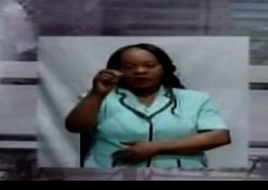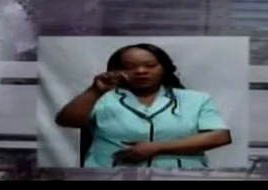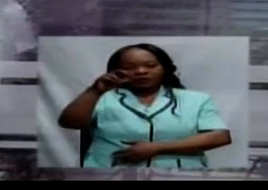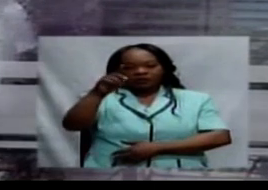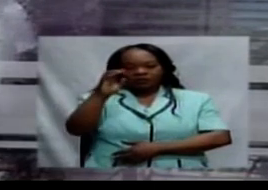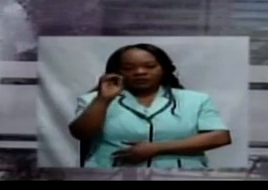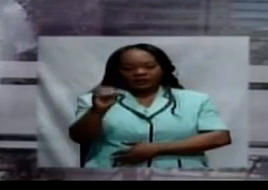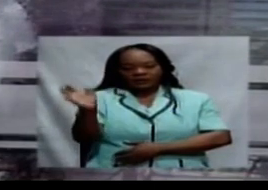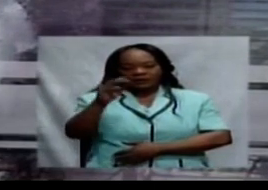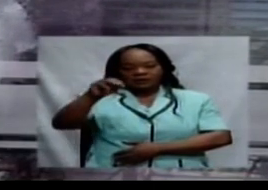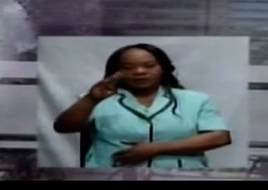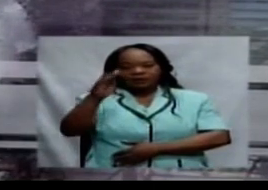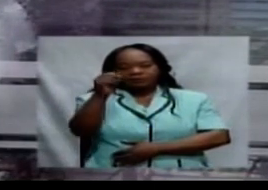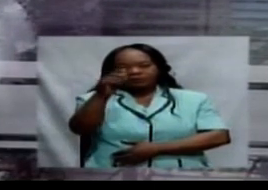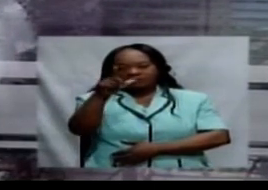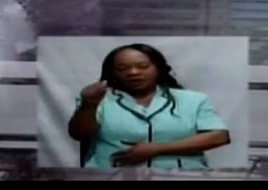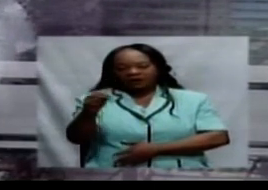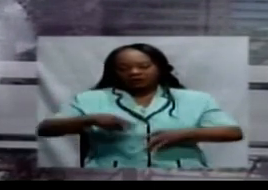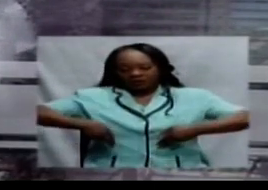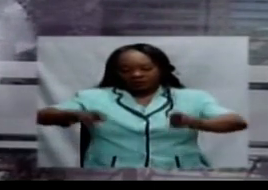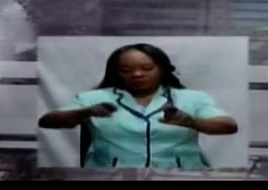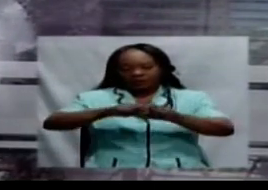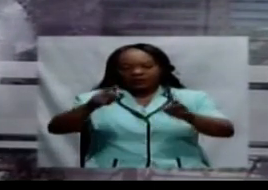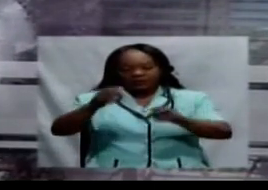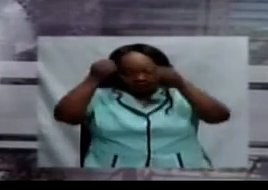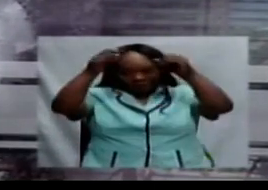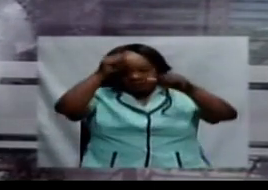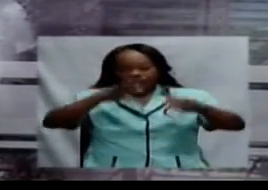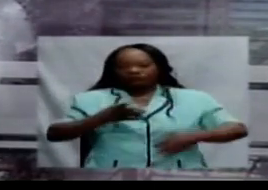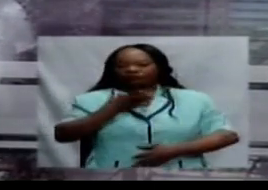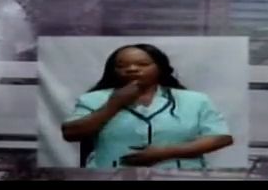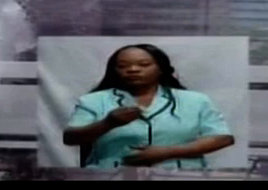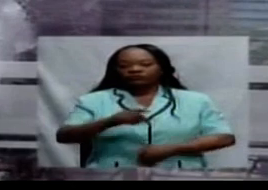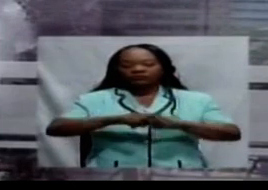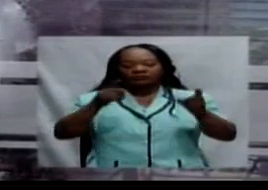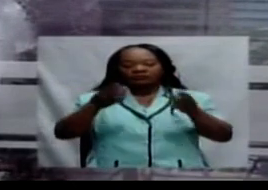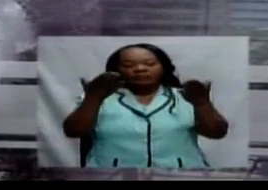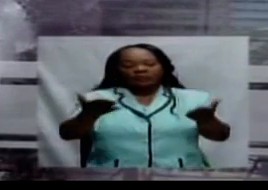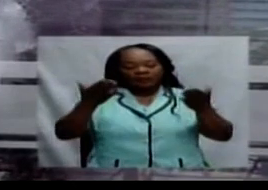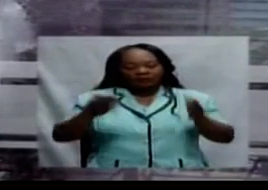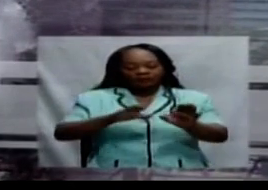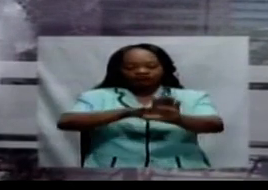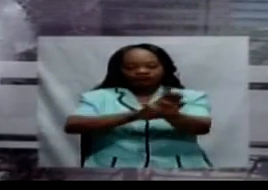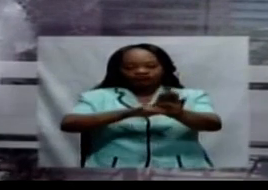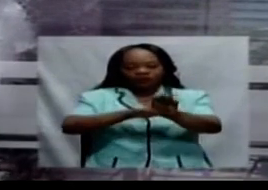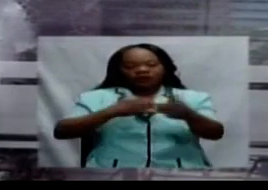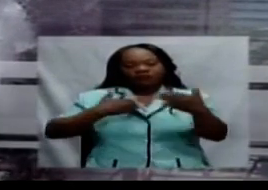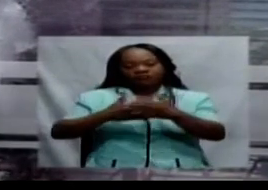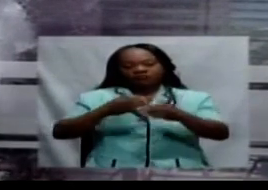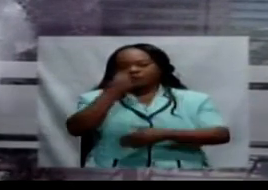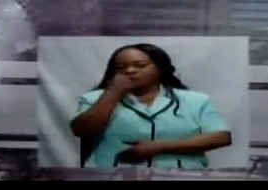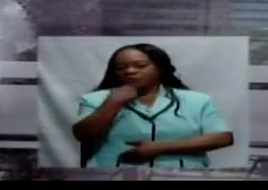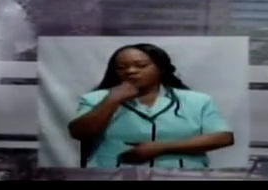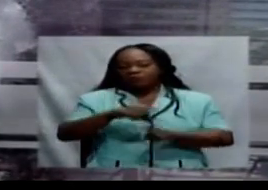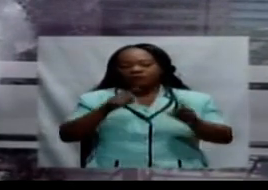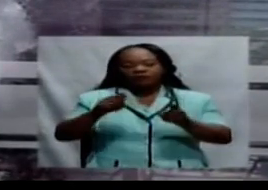Mr. Simwinga says after the commissioning of the road by President Edgar Lungu, a number of heavy loaded lorries from neighboring Tanzania are using it